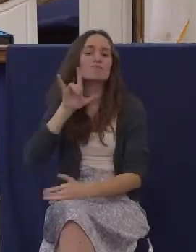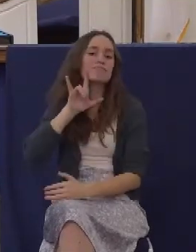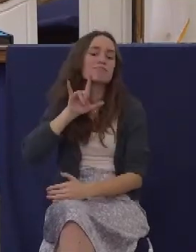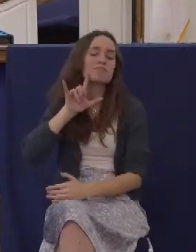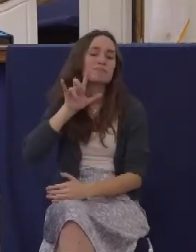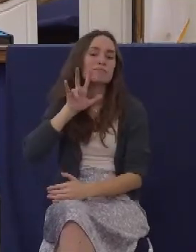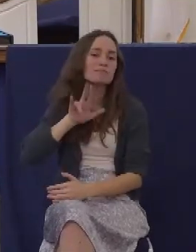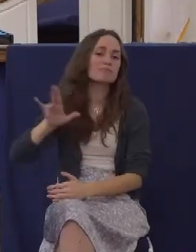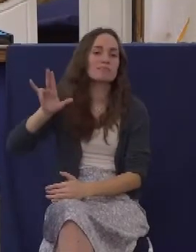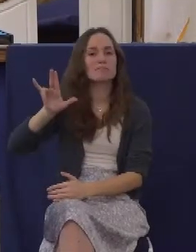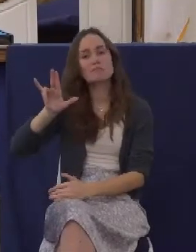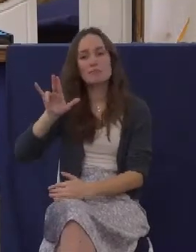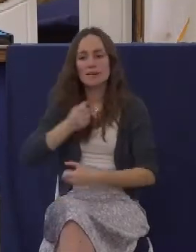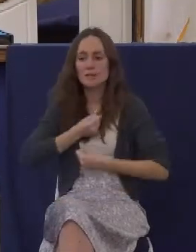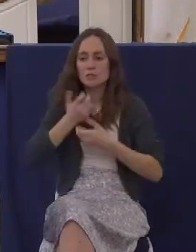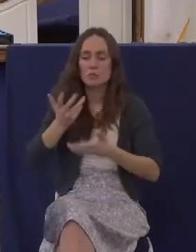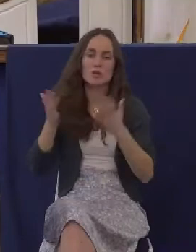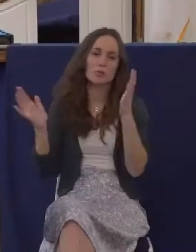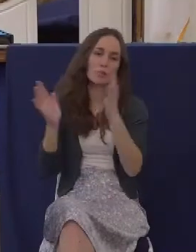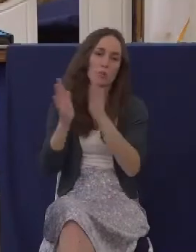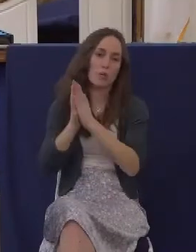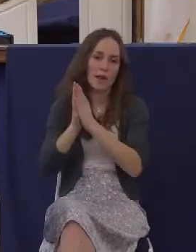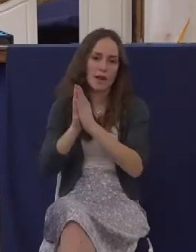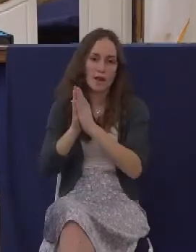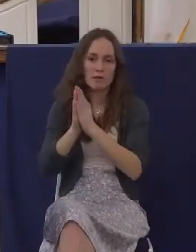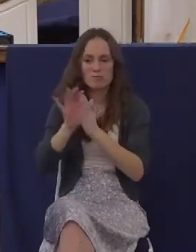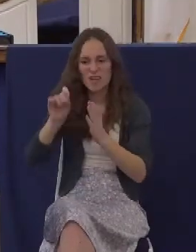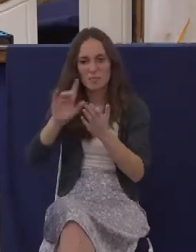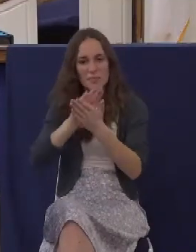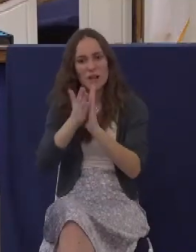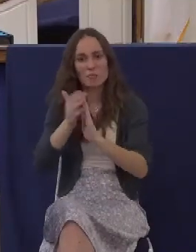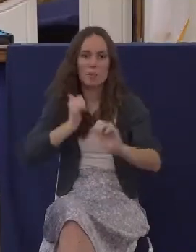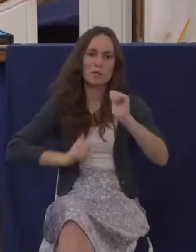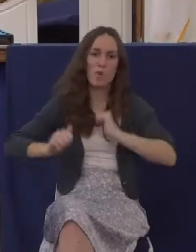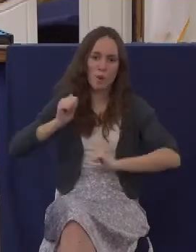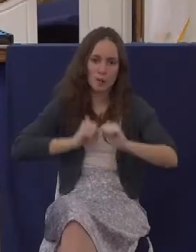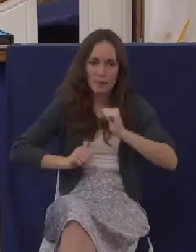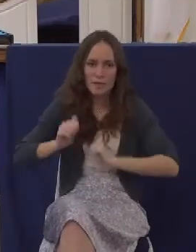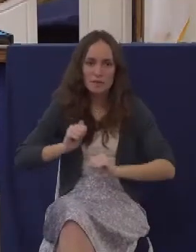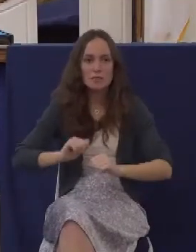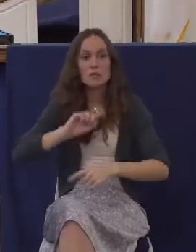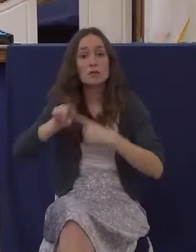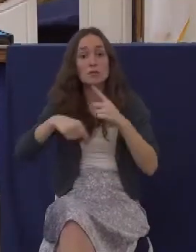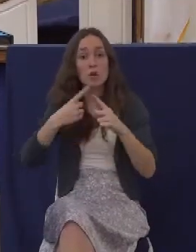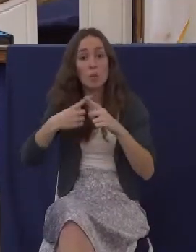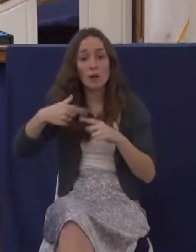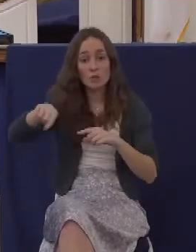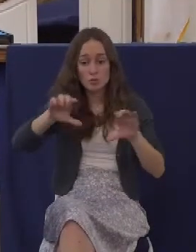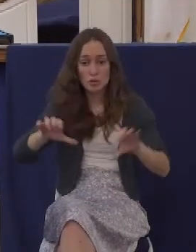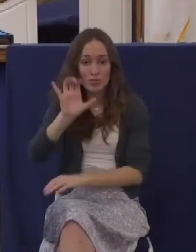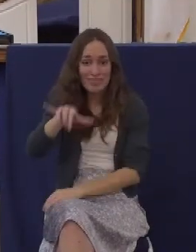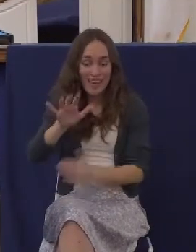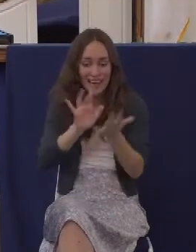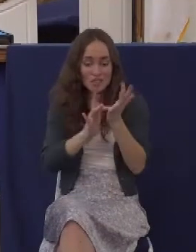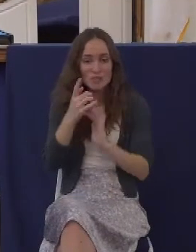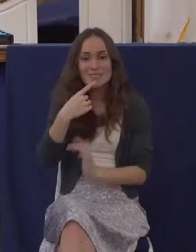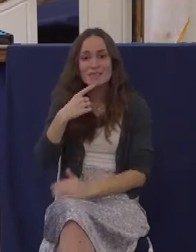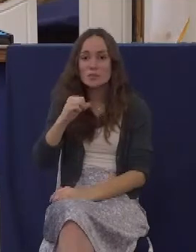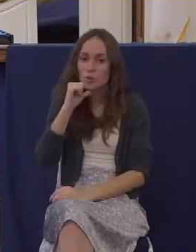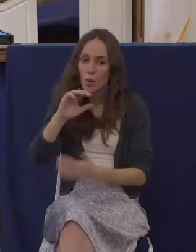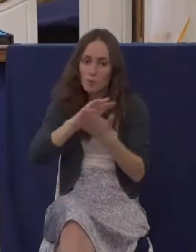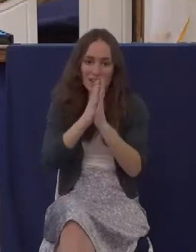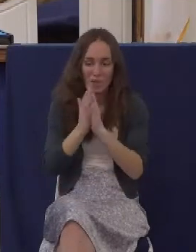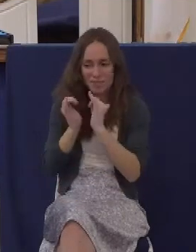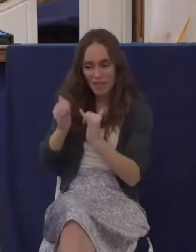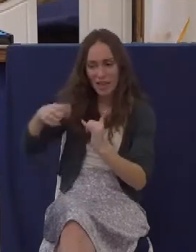made it a performance. Jesus said, look, when you do that, don't be like them, that they